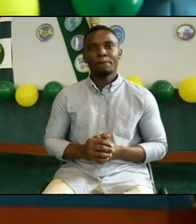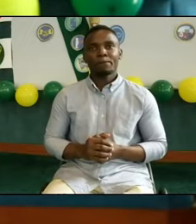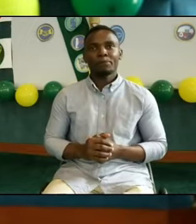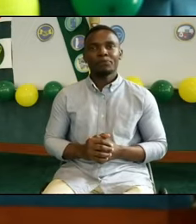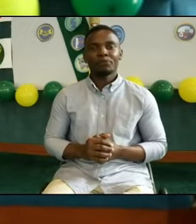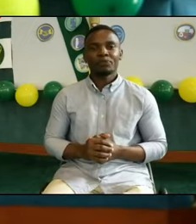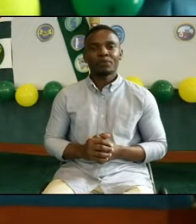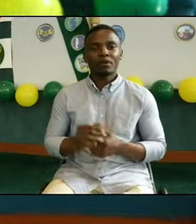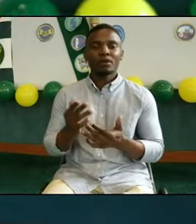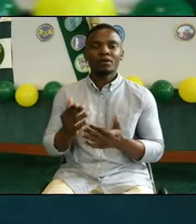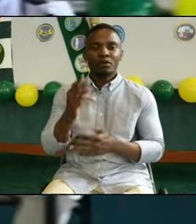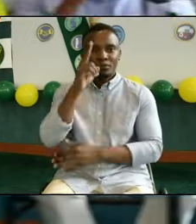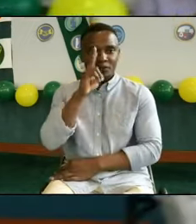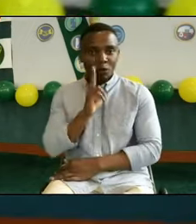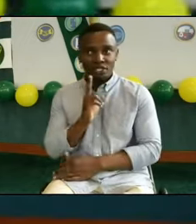Purity.